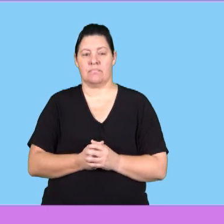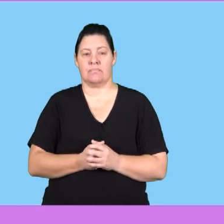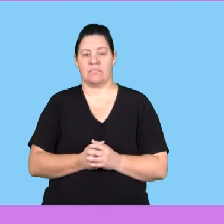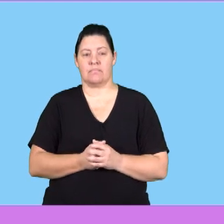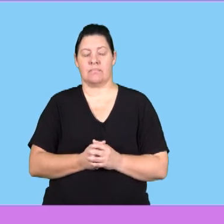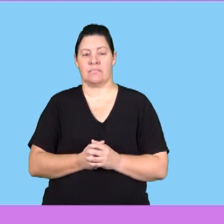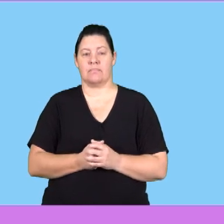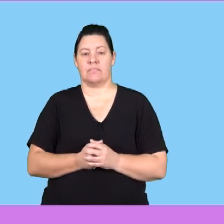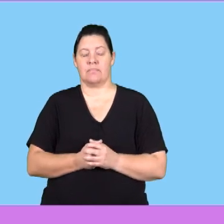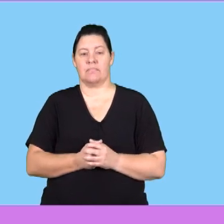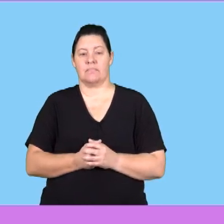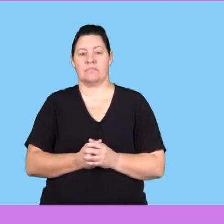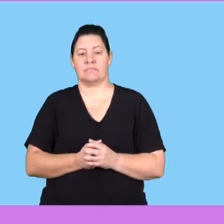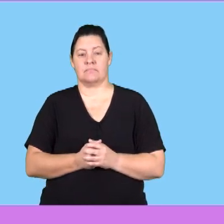30